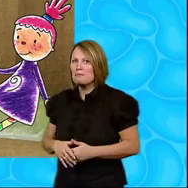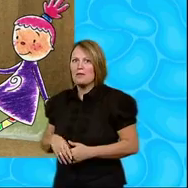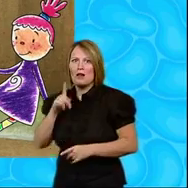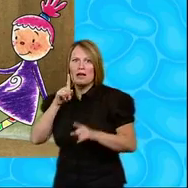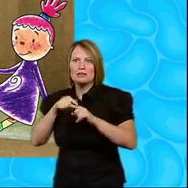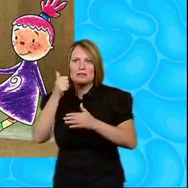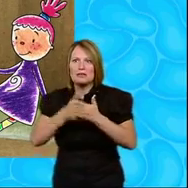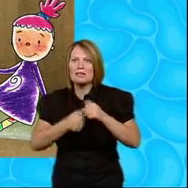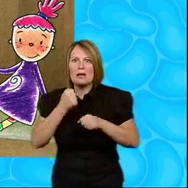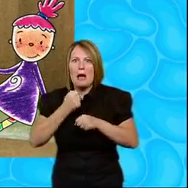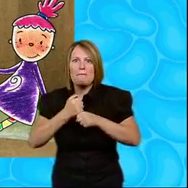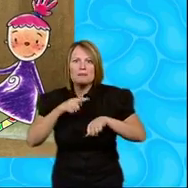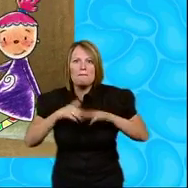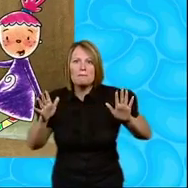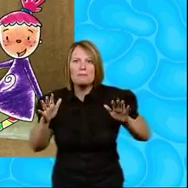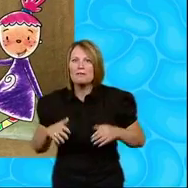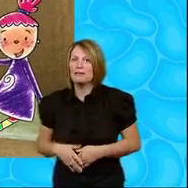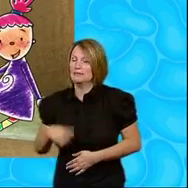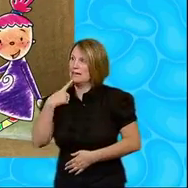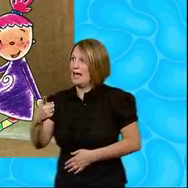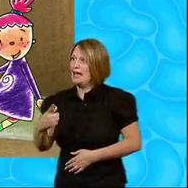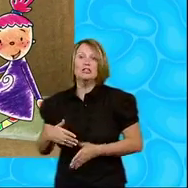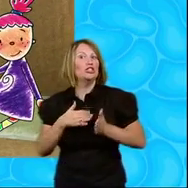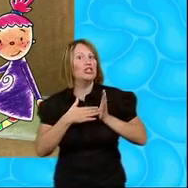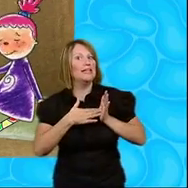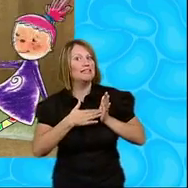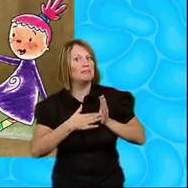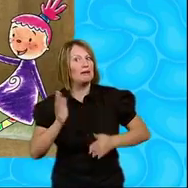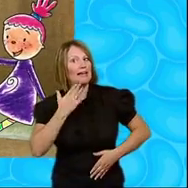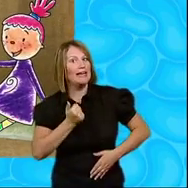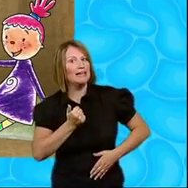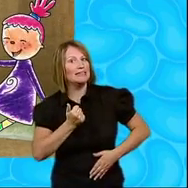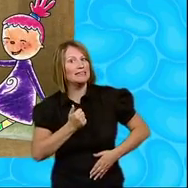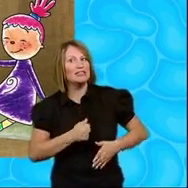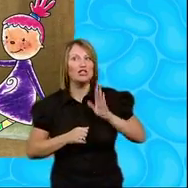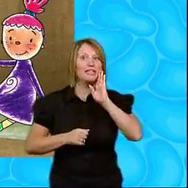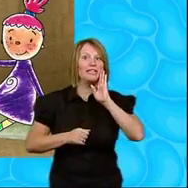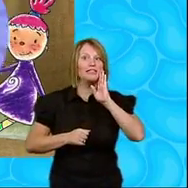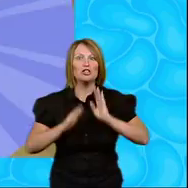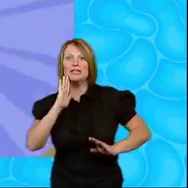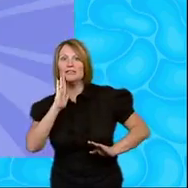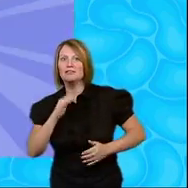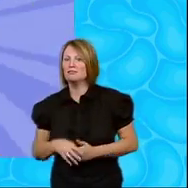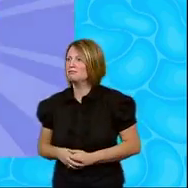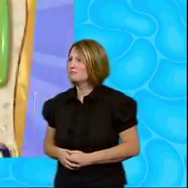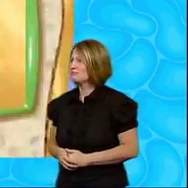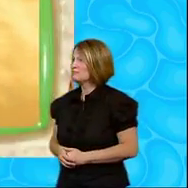It sounds like game time. Say cheese, please. Cheese, please.